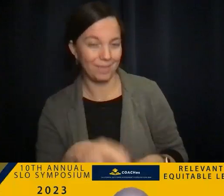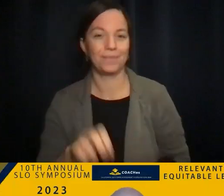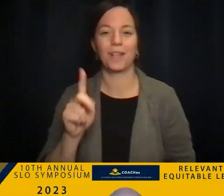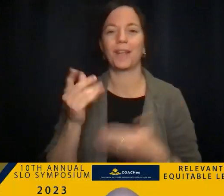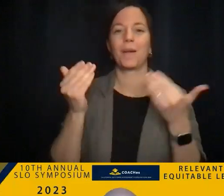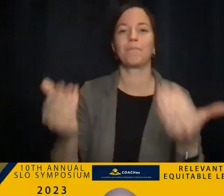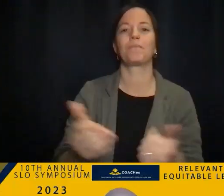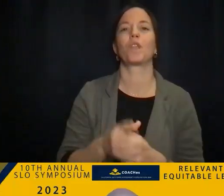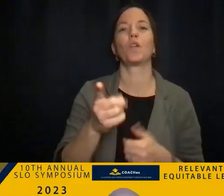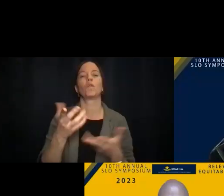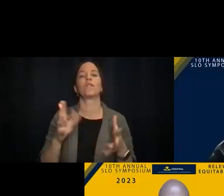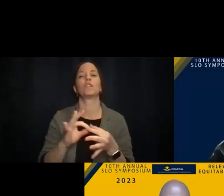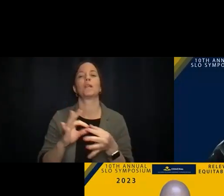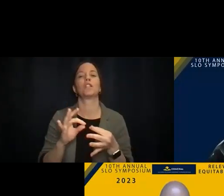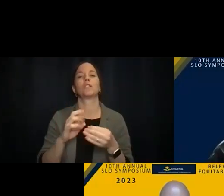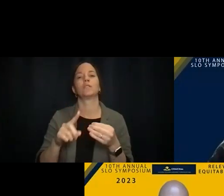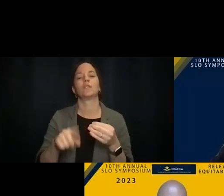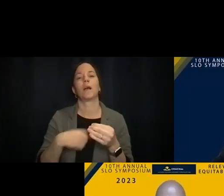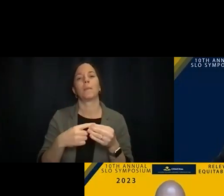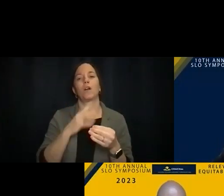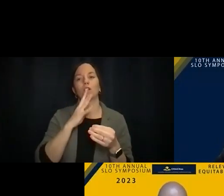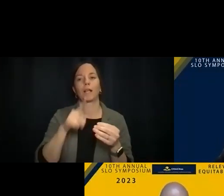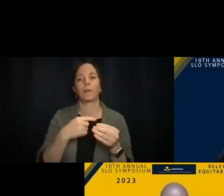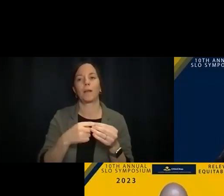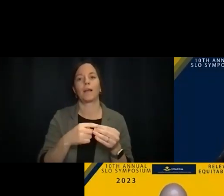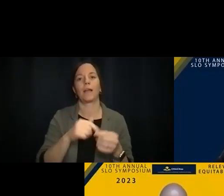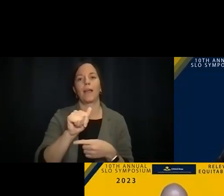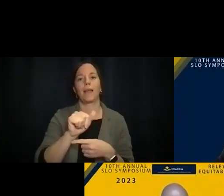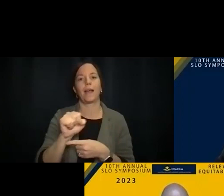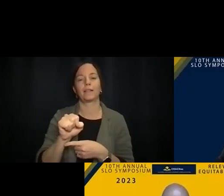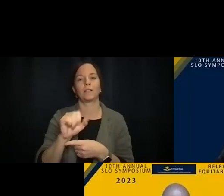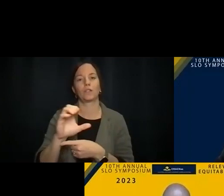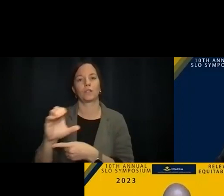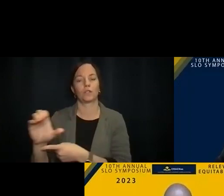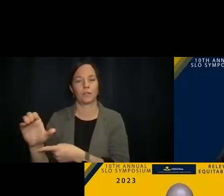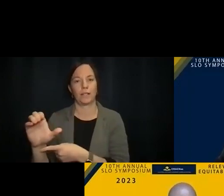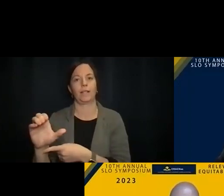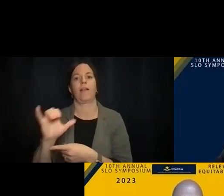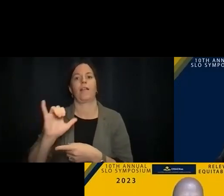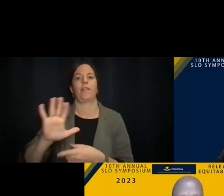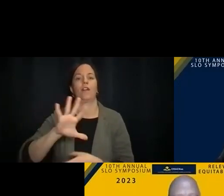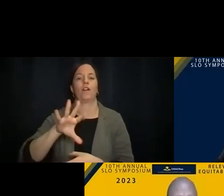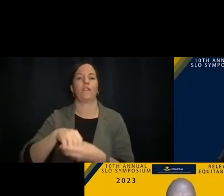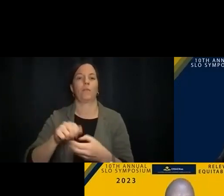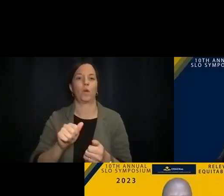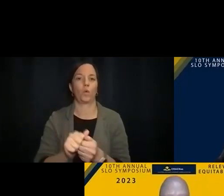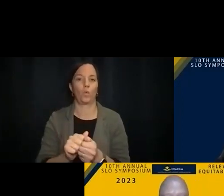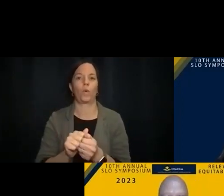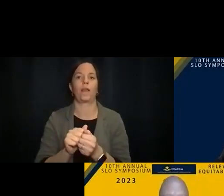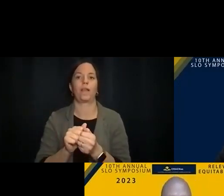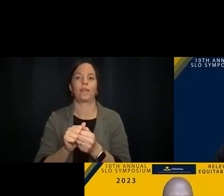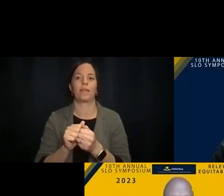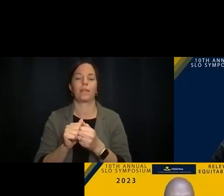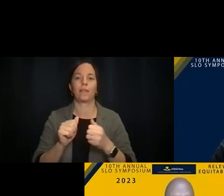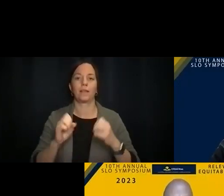Go ahead. And you briefly touched on this when talking about ASCCC's increased involvement in competency-based education, but we've had a lot of conversations